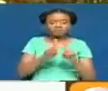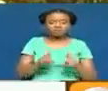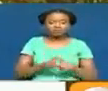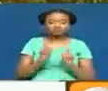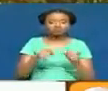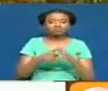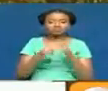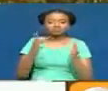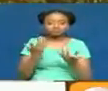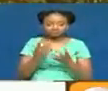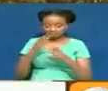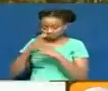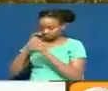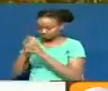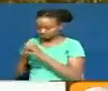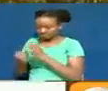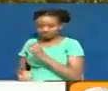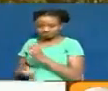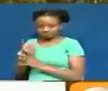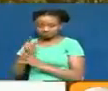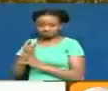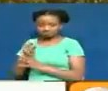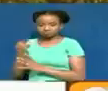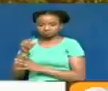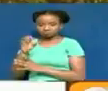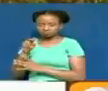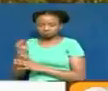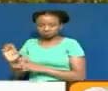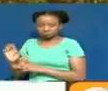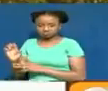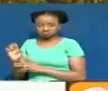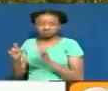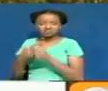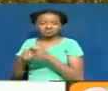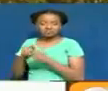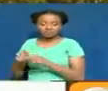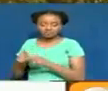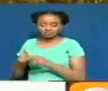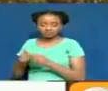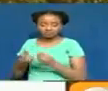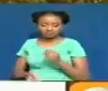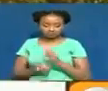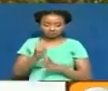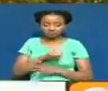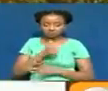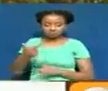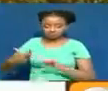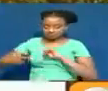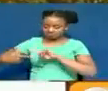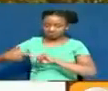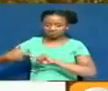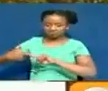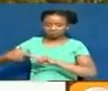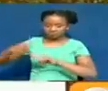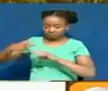from the lab, is where we keep a pure gene of the potato varieties, and then we produce a parent stock in which we